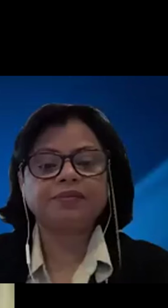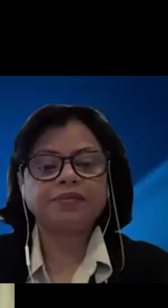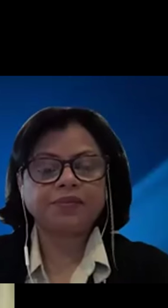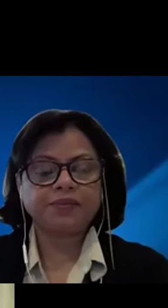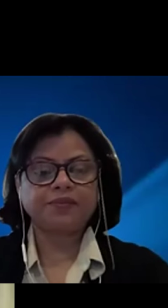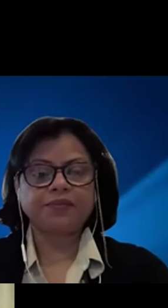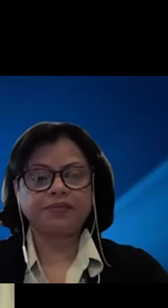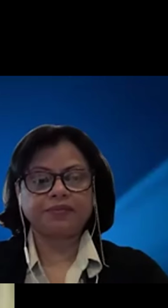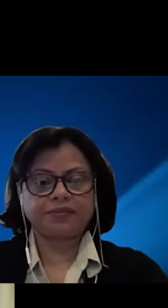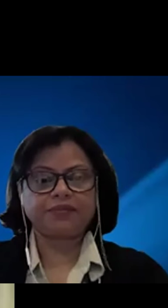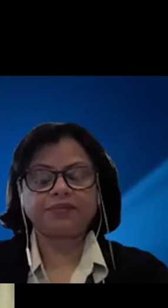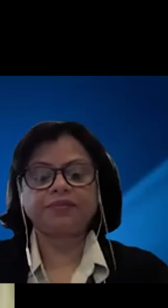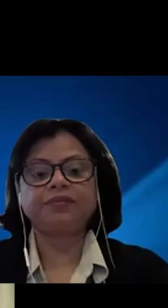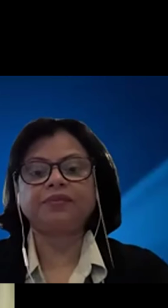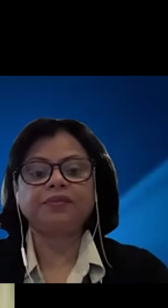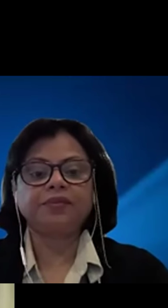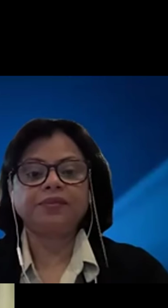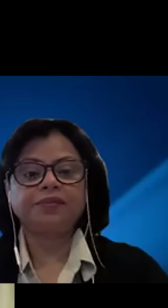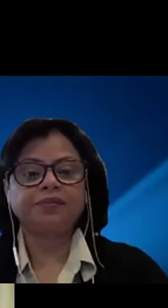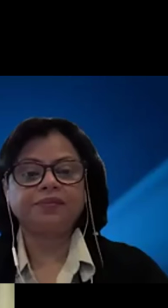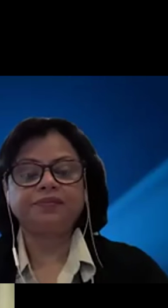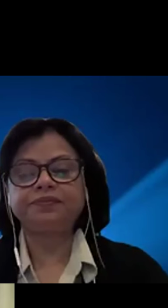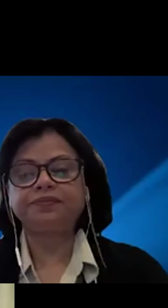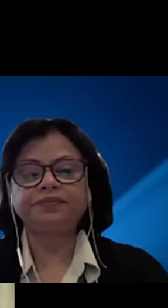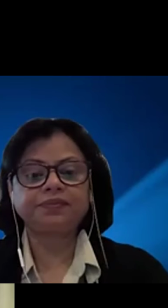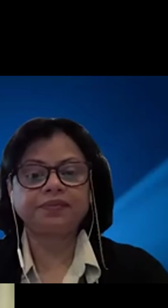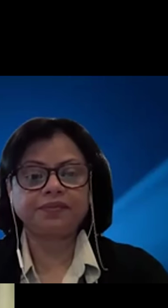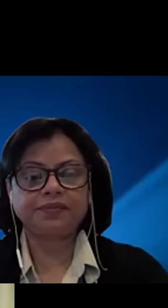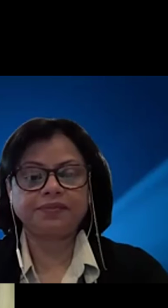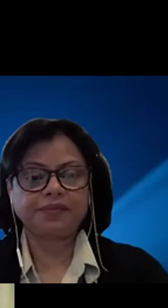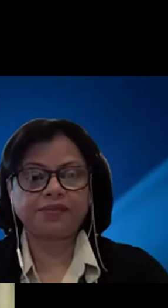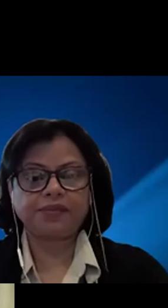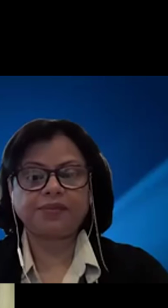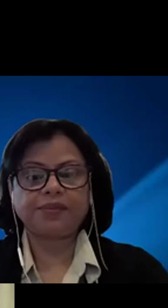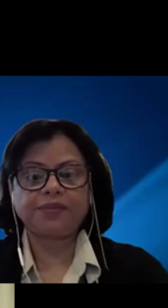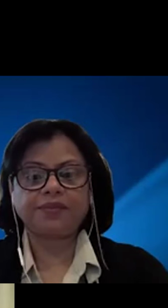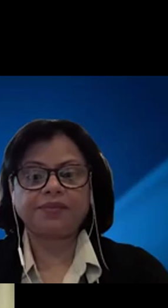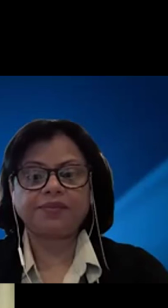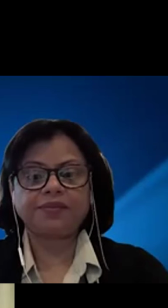Thank you all for being here today with us.